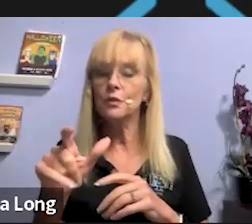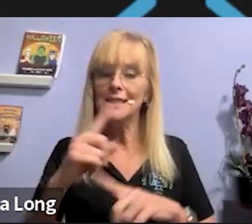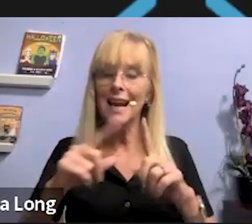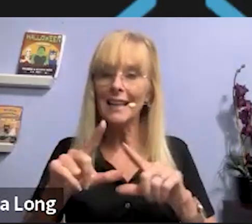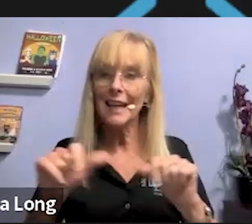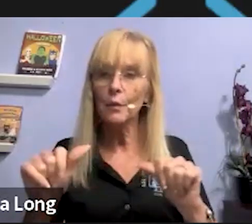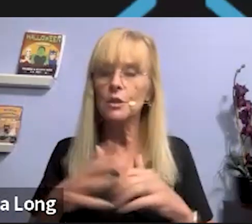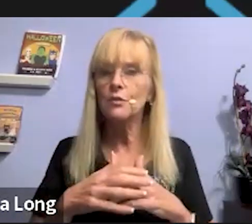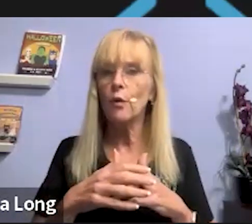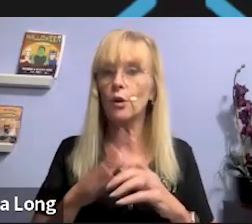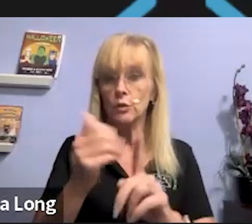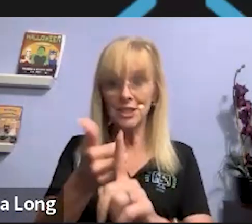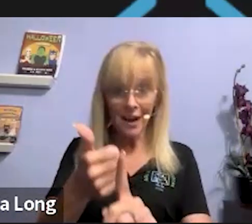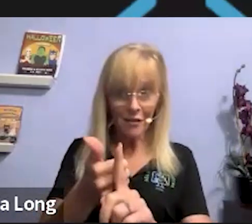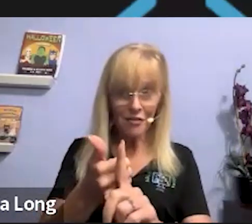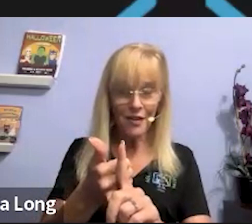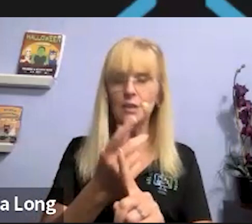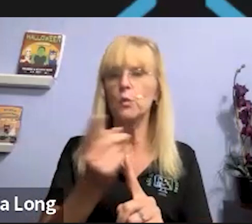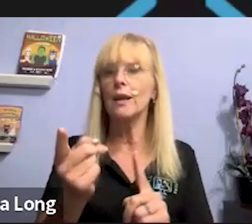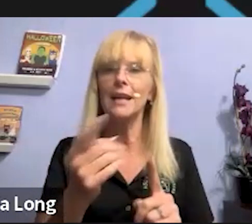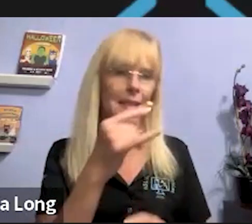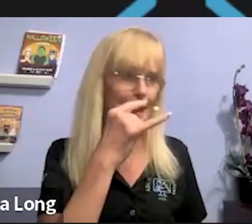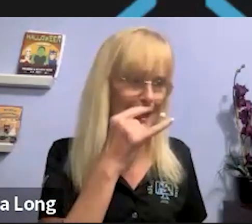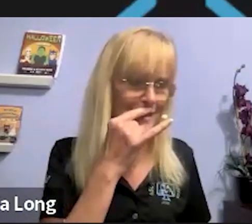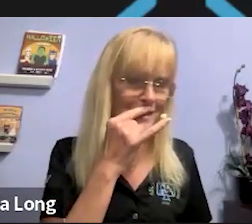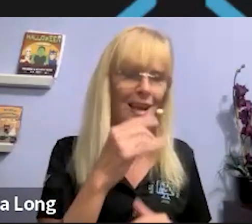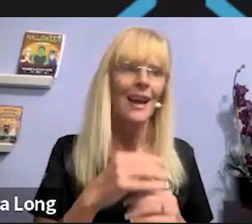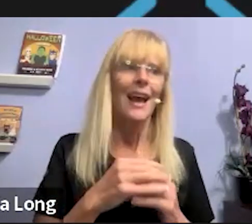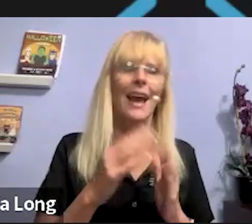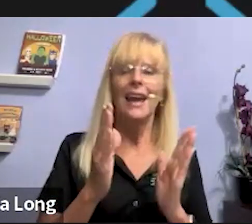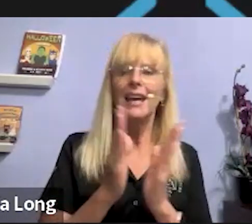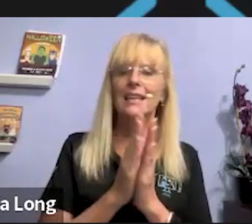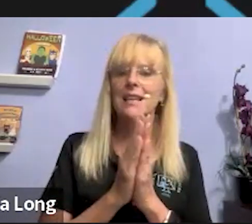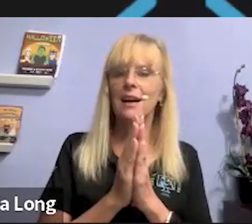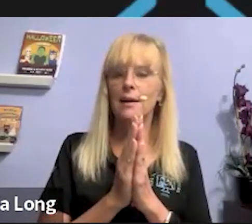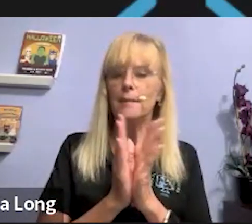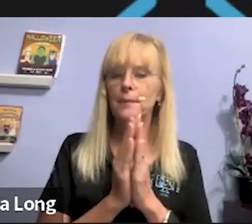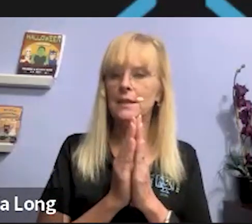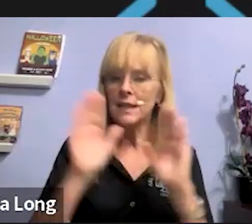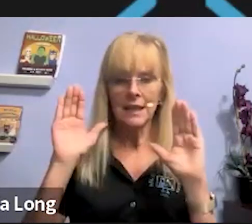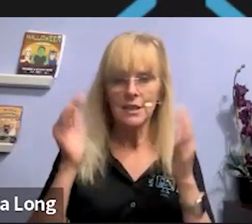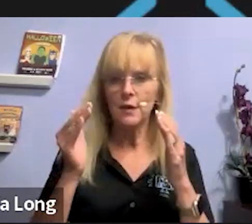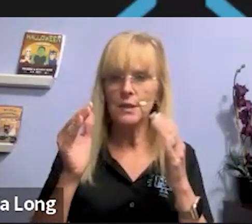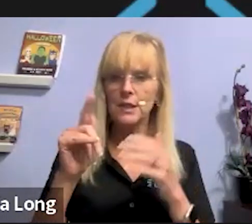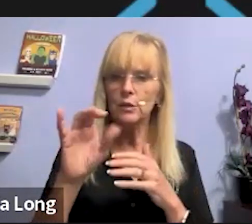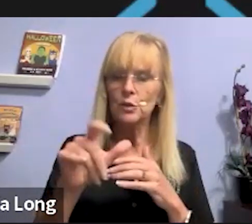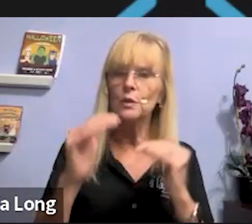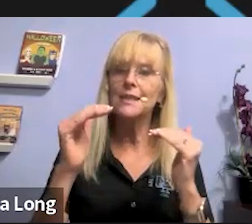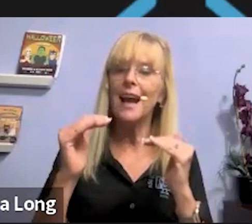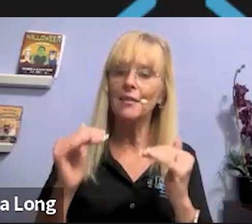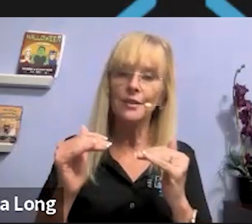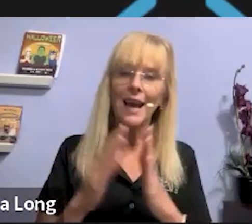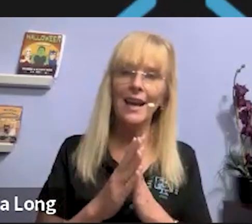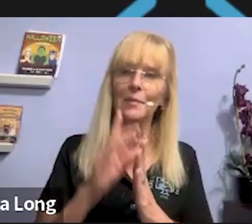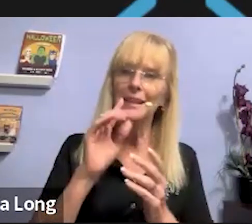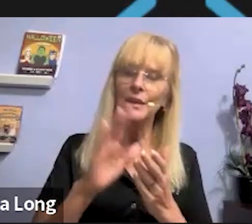some tools for sign language for yourself as well as the kids. And it's focusing on tools.